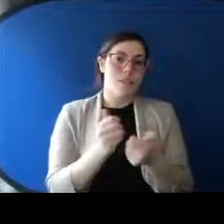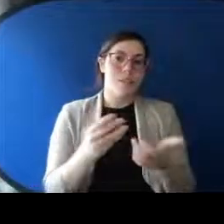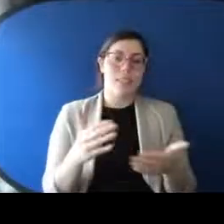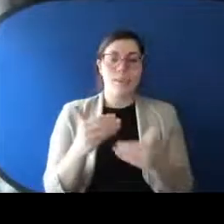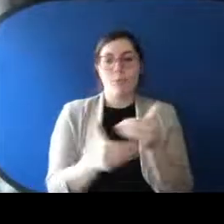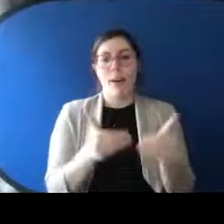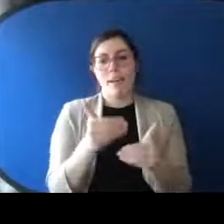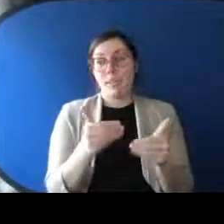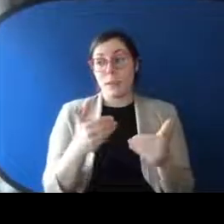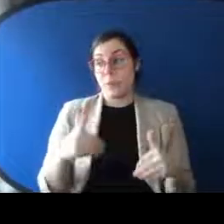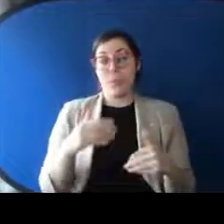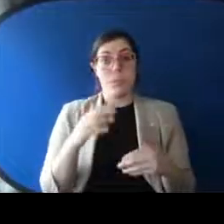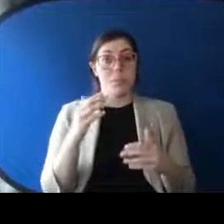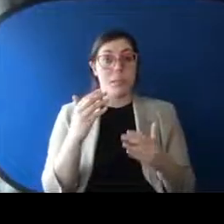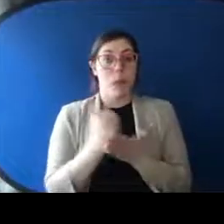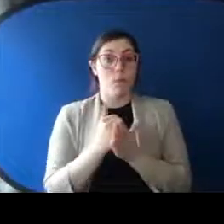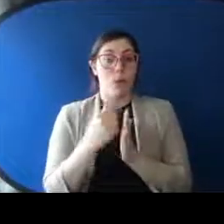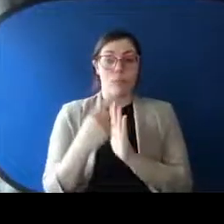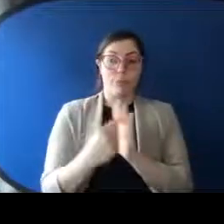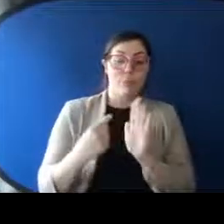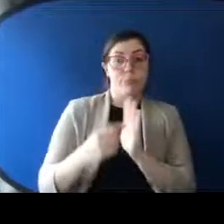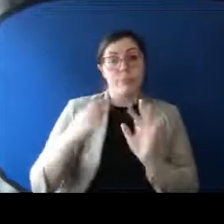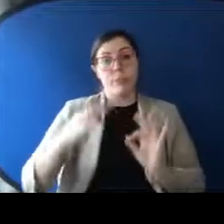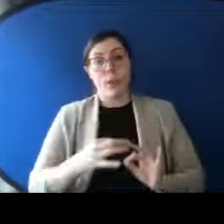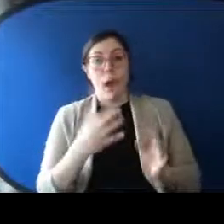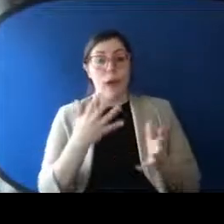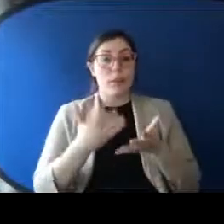process has been very constructive in socializing the topic.